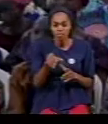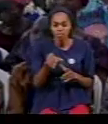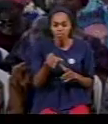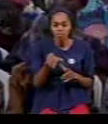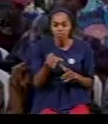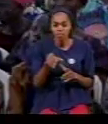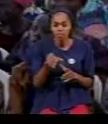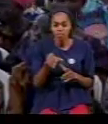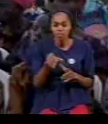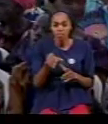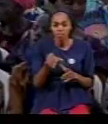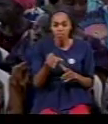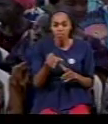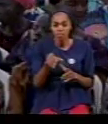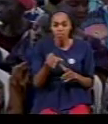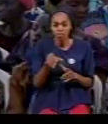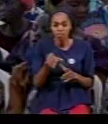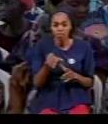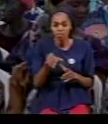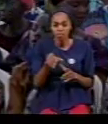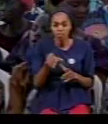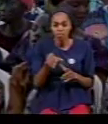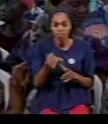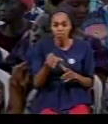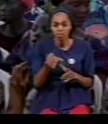a second presenter.